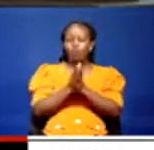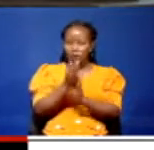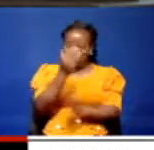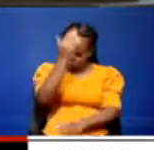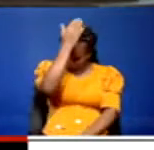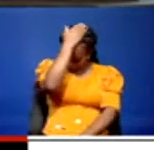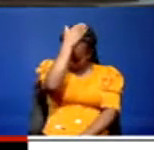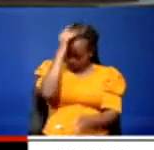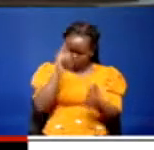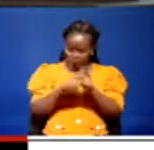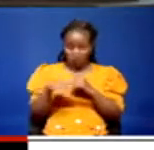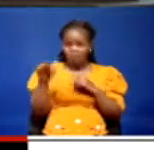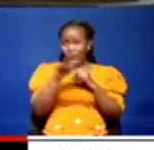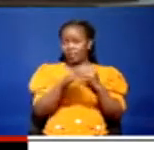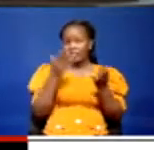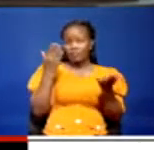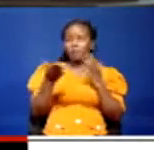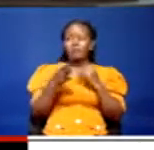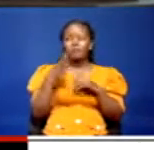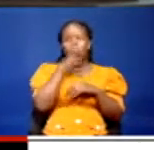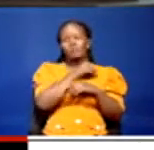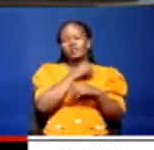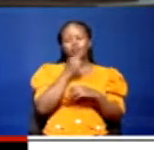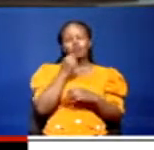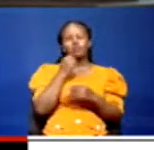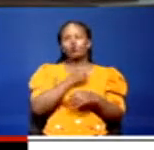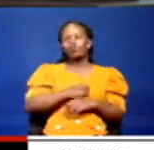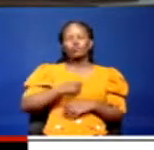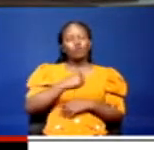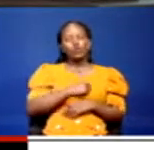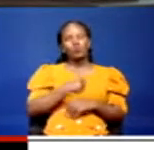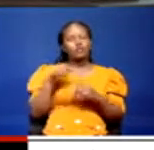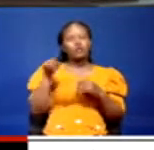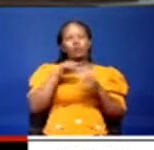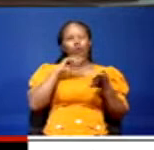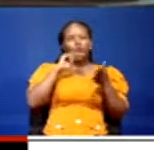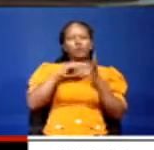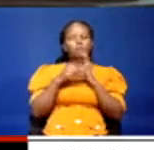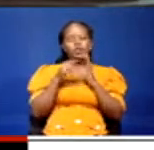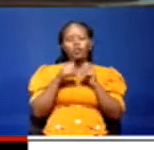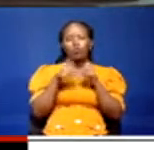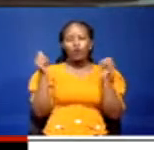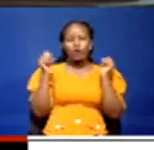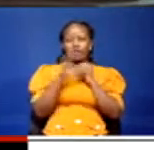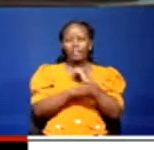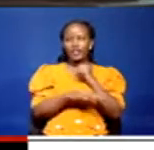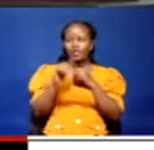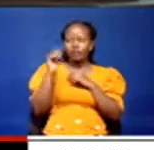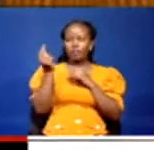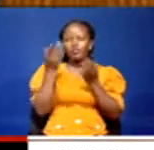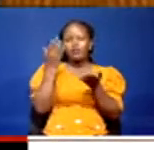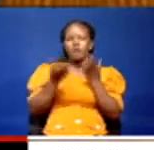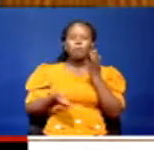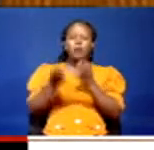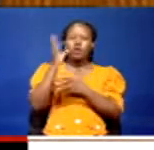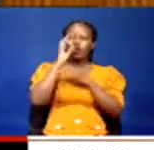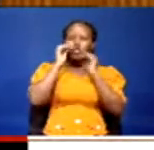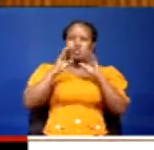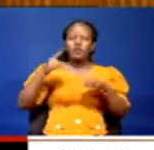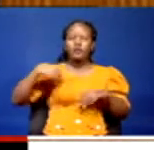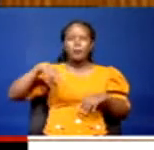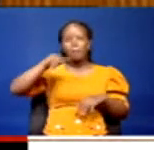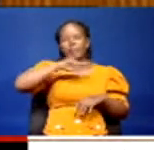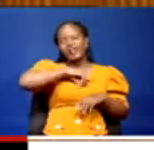we miss it, even in these videos, forgive us. We mean well, and we mean well for this country, Kenya. And may the good Lord bless all of us. Thank you so